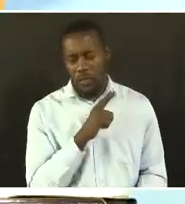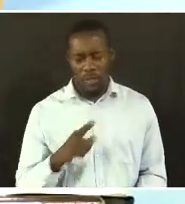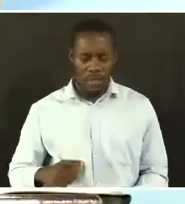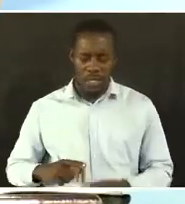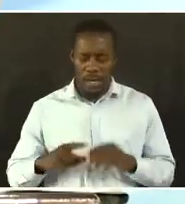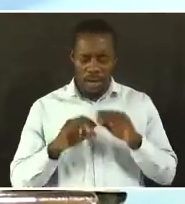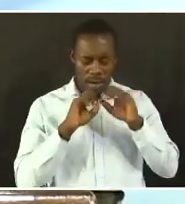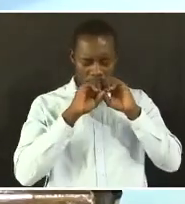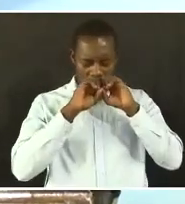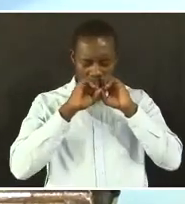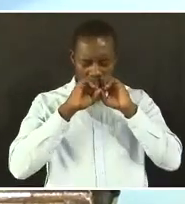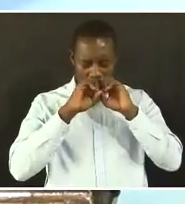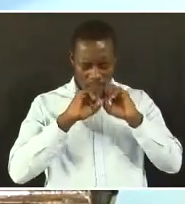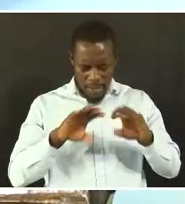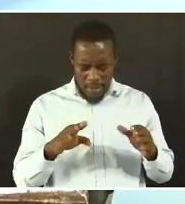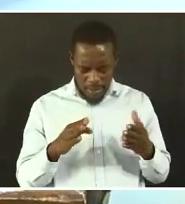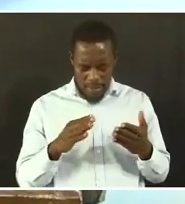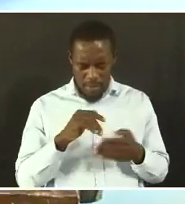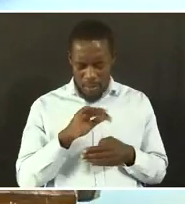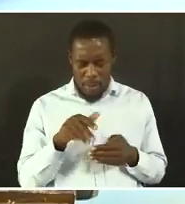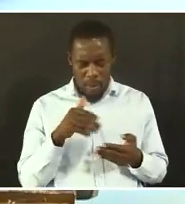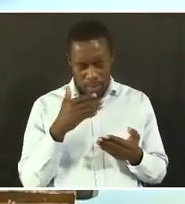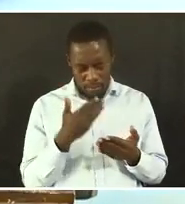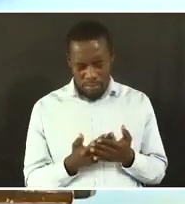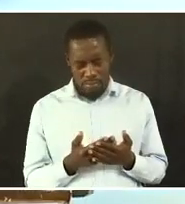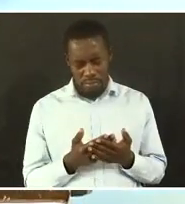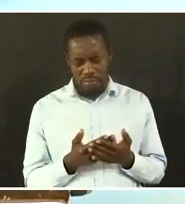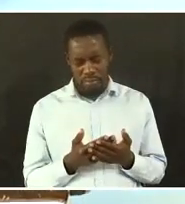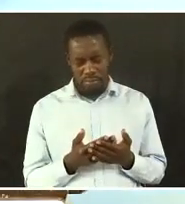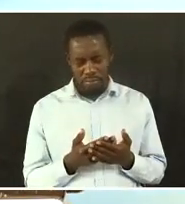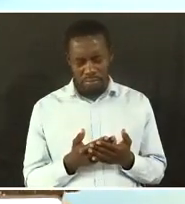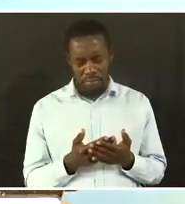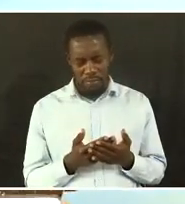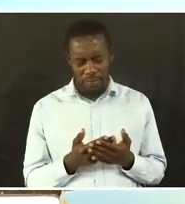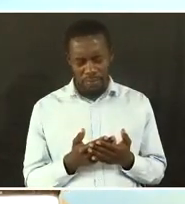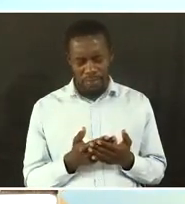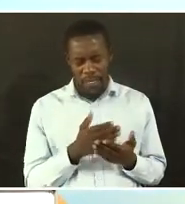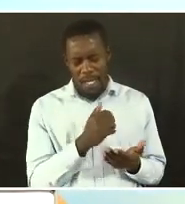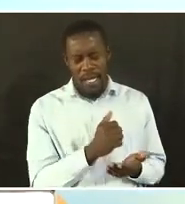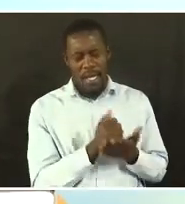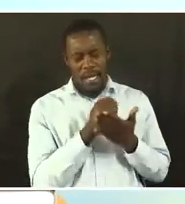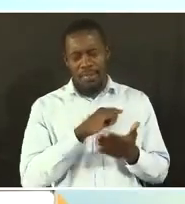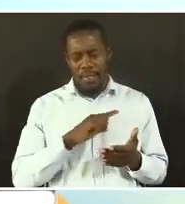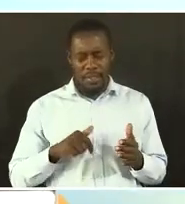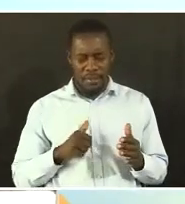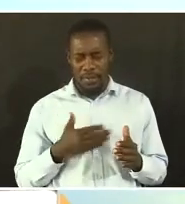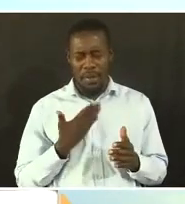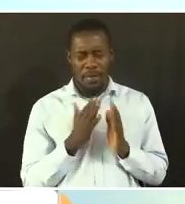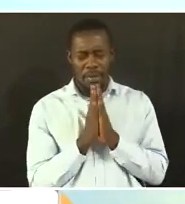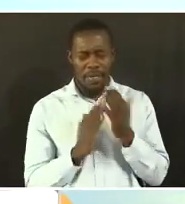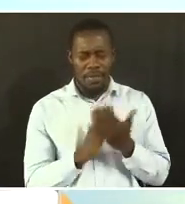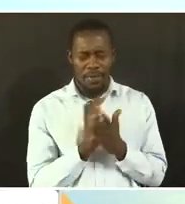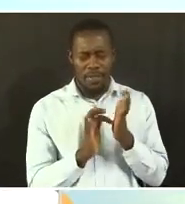bless us. We would want to be counted in that number. Help us is my prayer